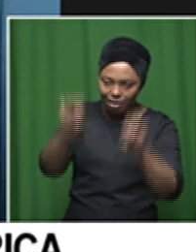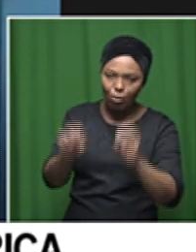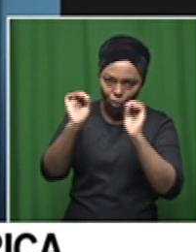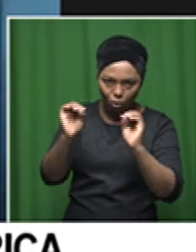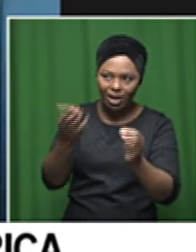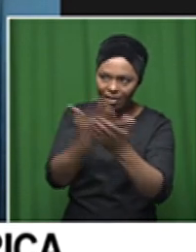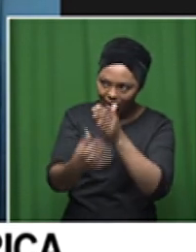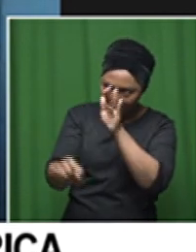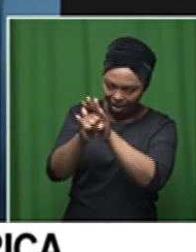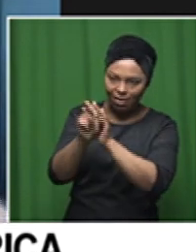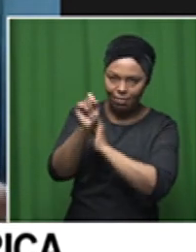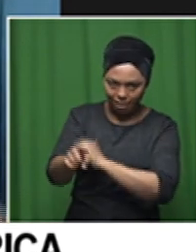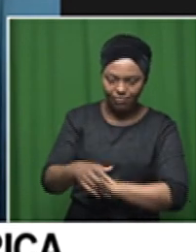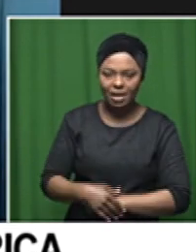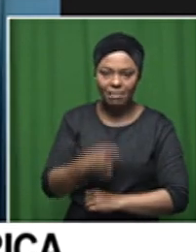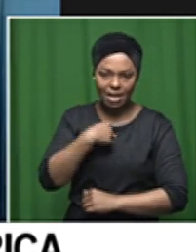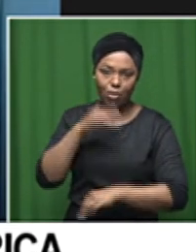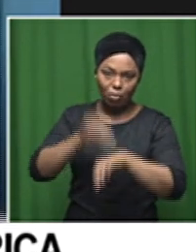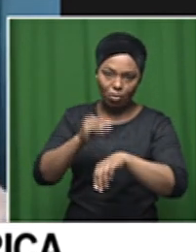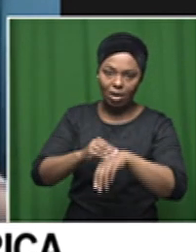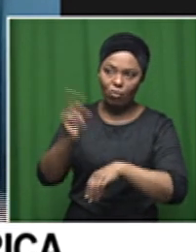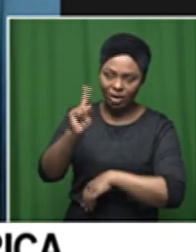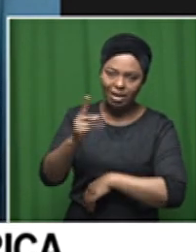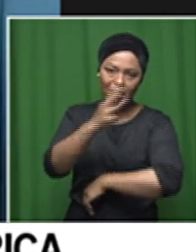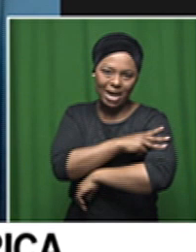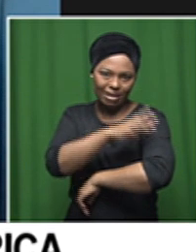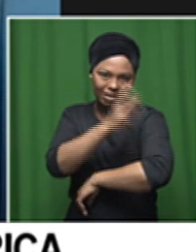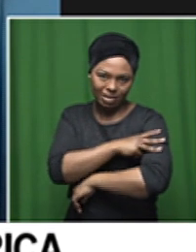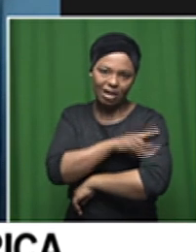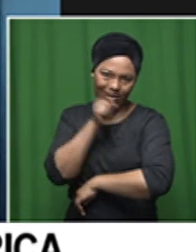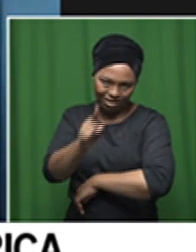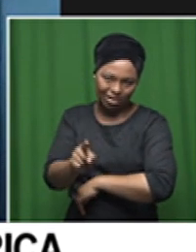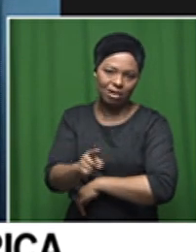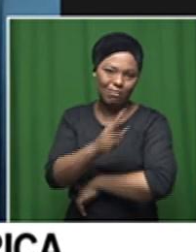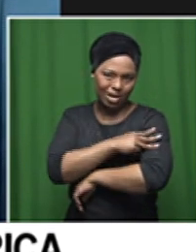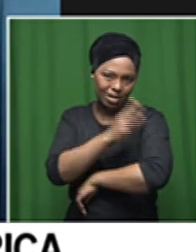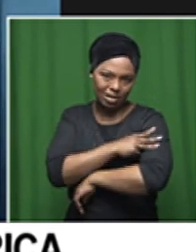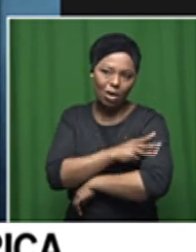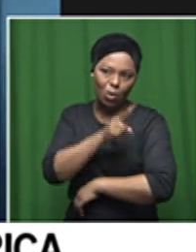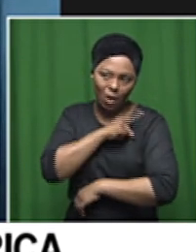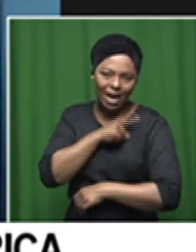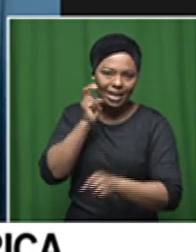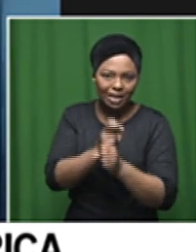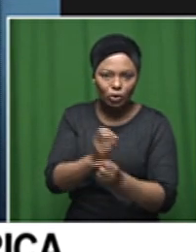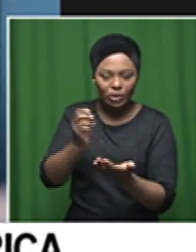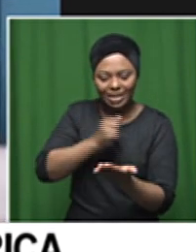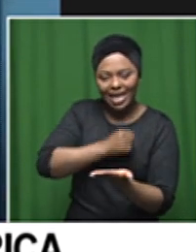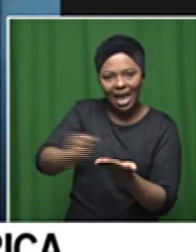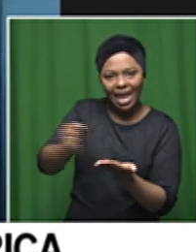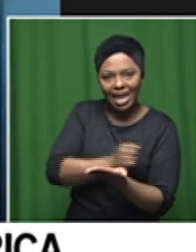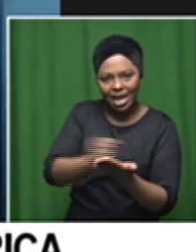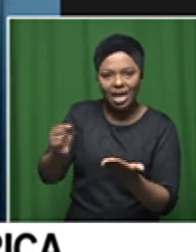I say management, they are expected to scan each medicine that is received